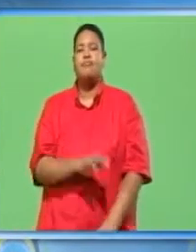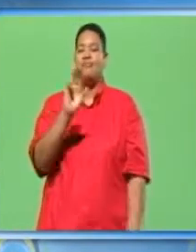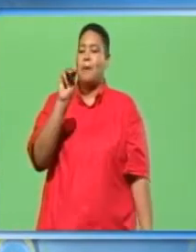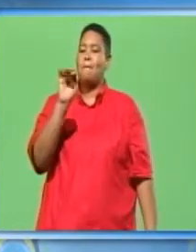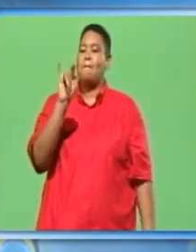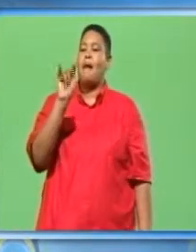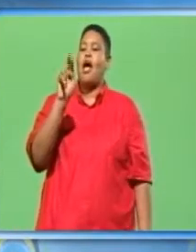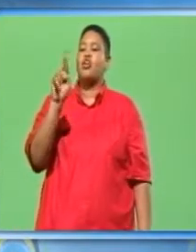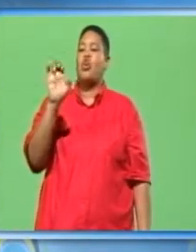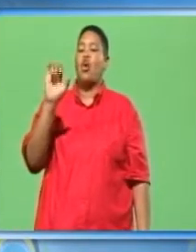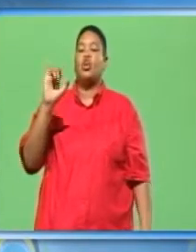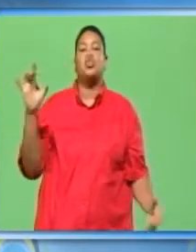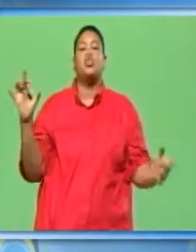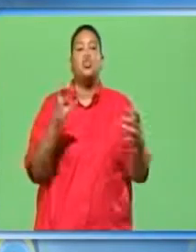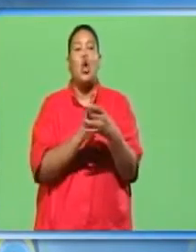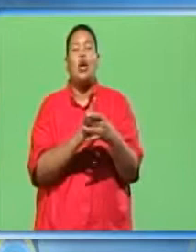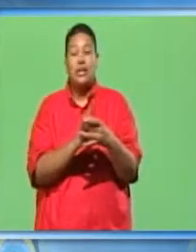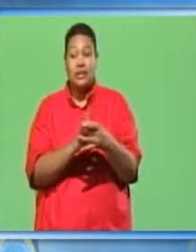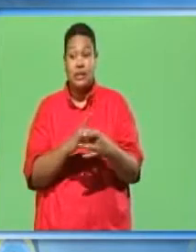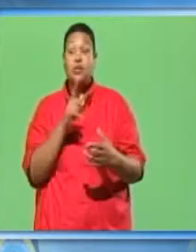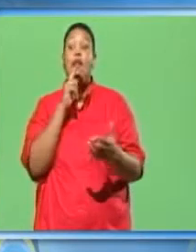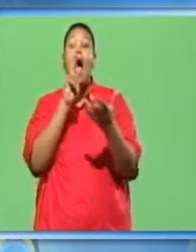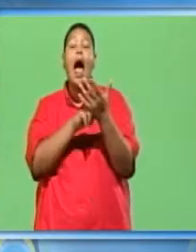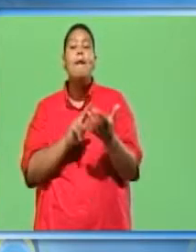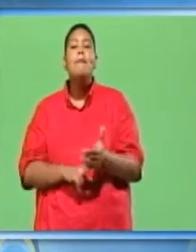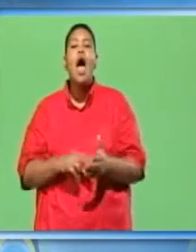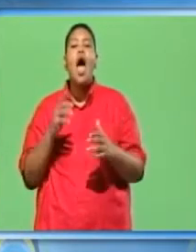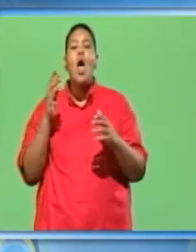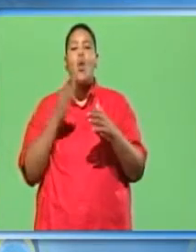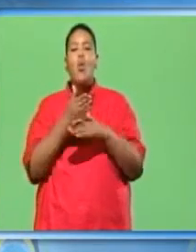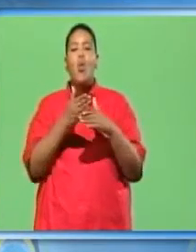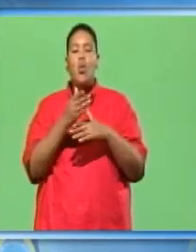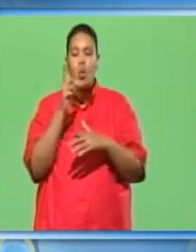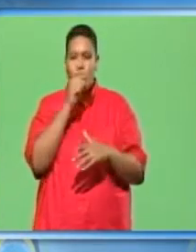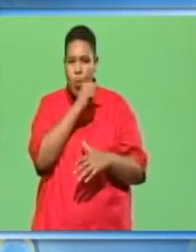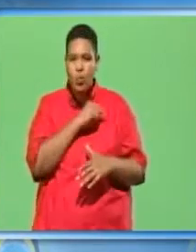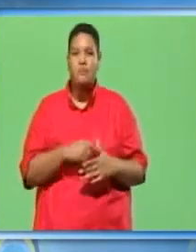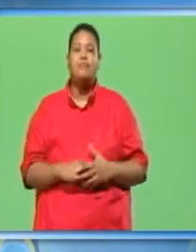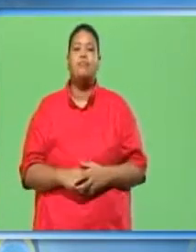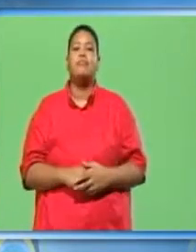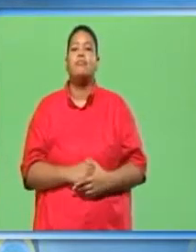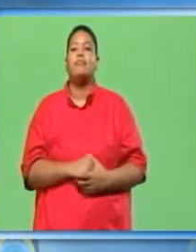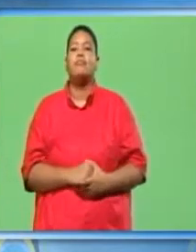Miter joint. 1. Apply wood glue.